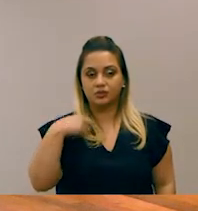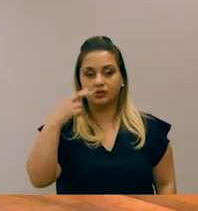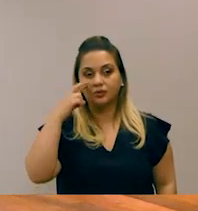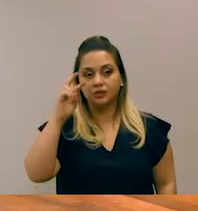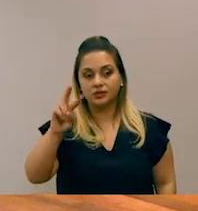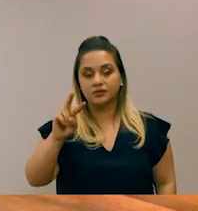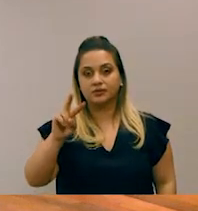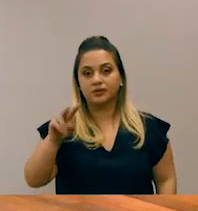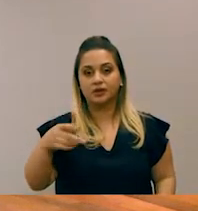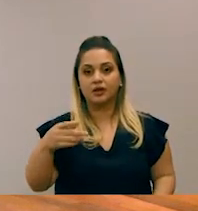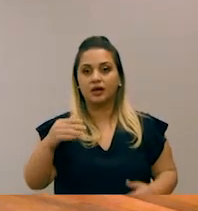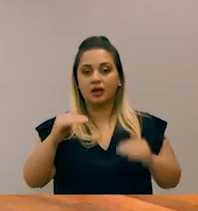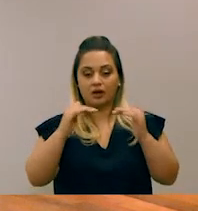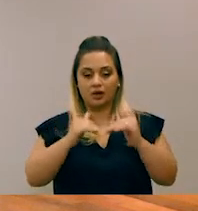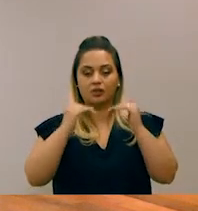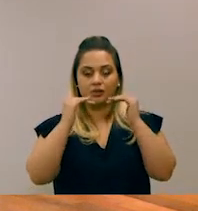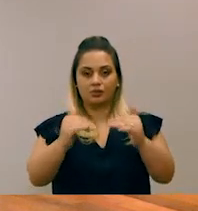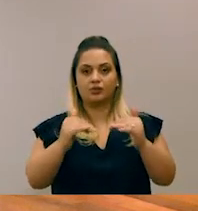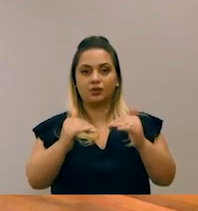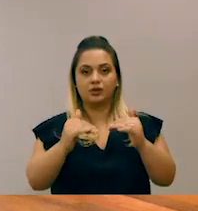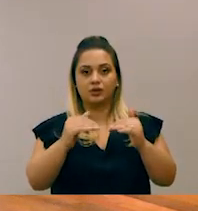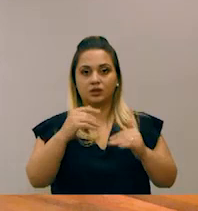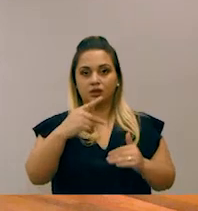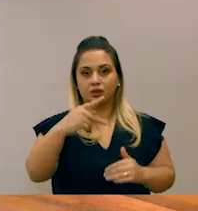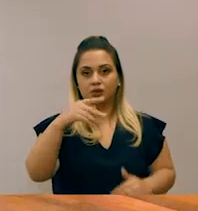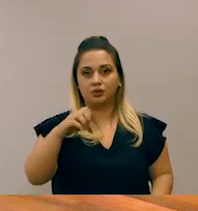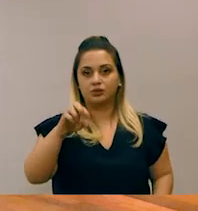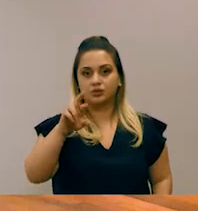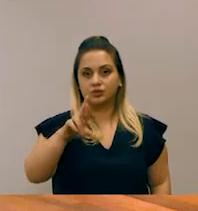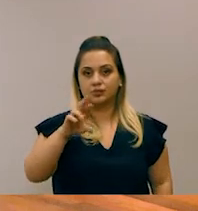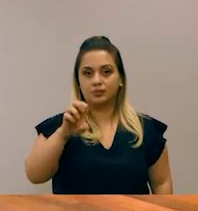going to forecast or predict